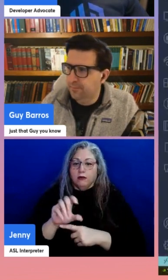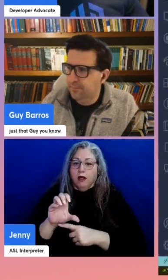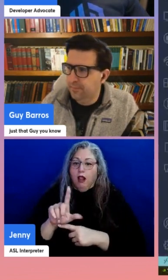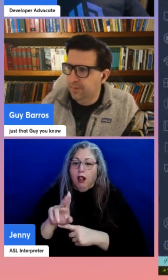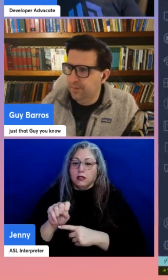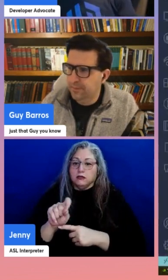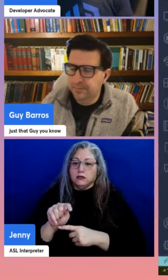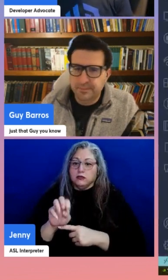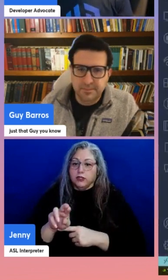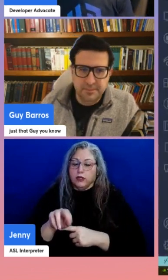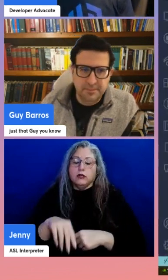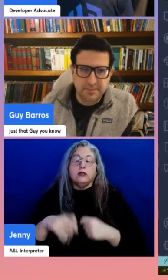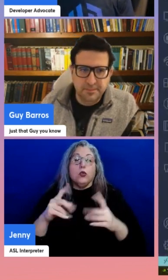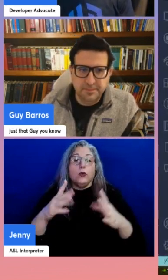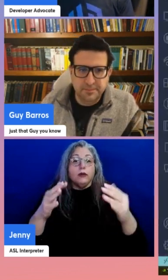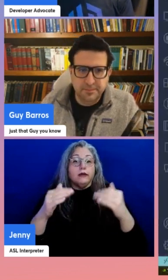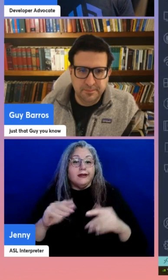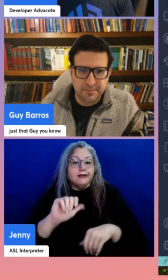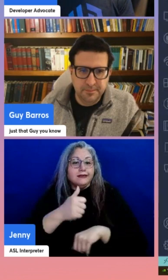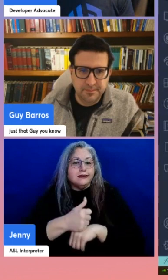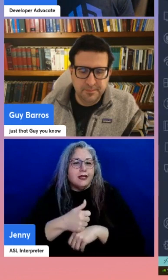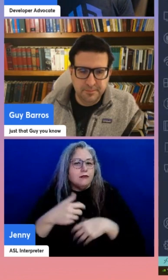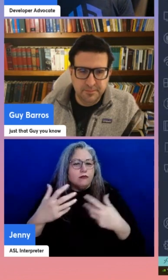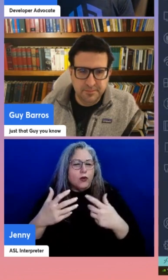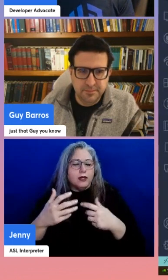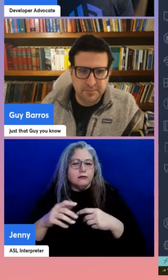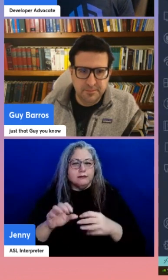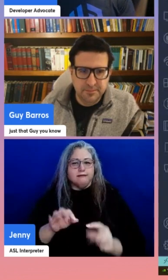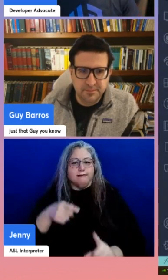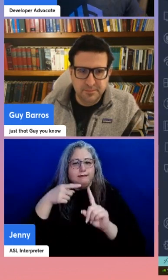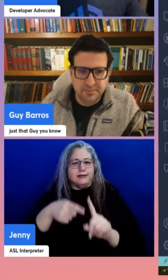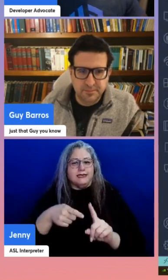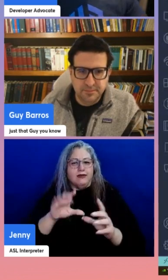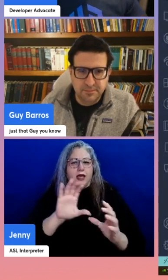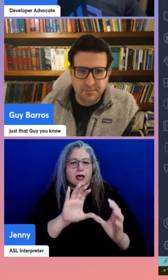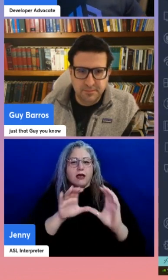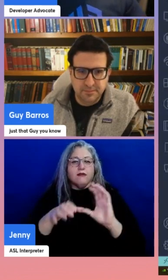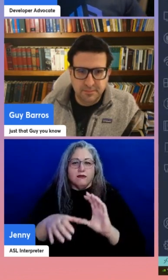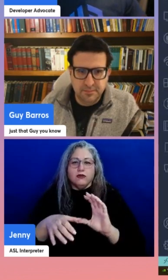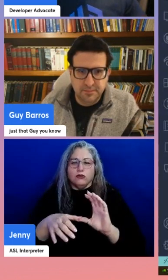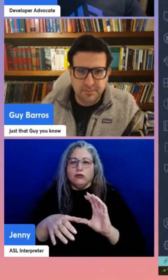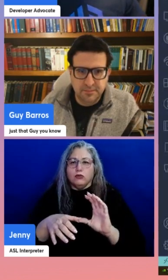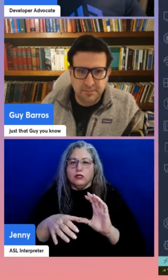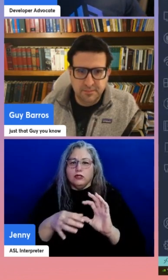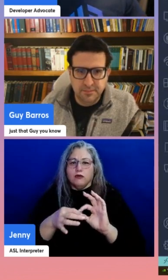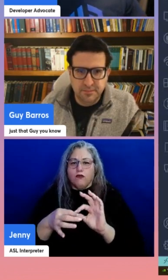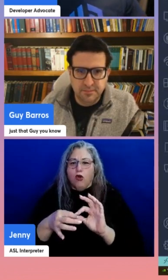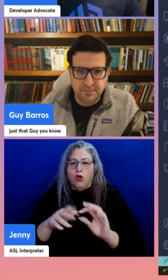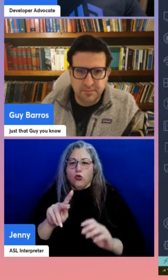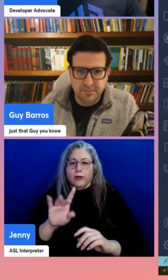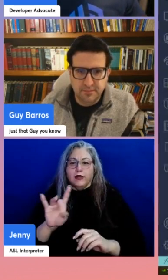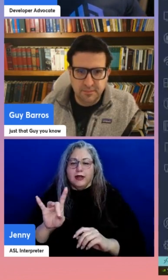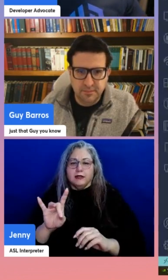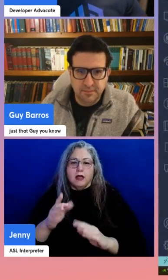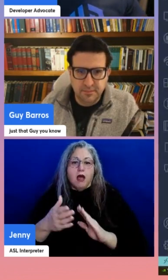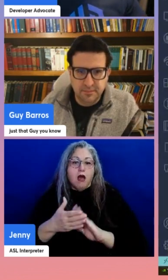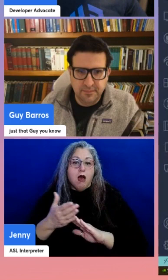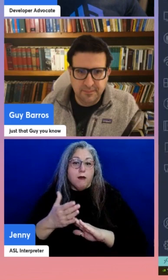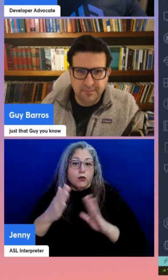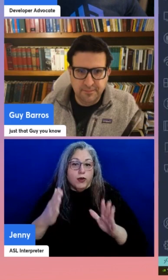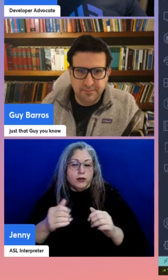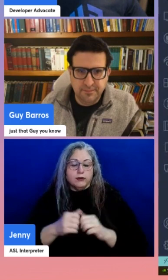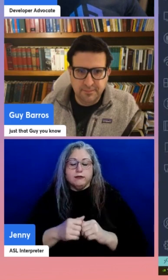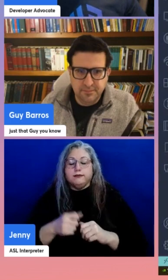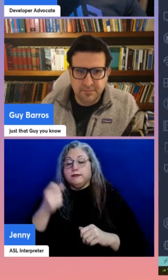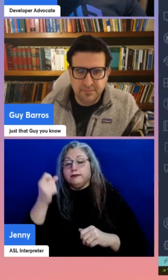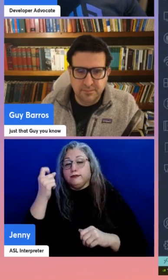set up is I need to set up some specific configuration for the Kubernetes operator. And we're going to use